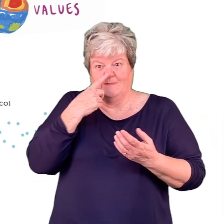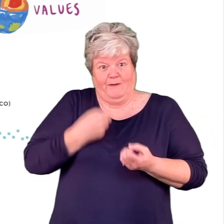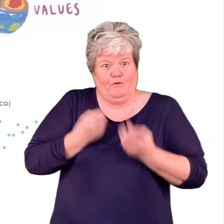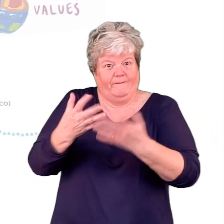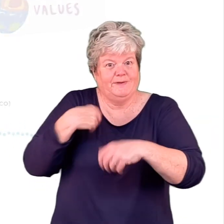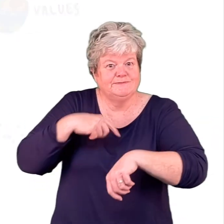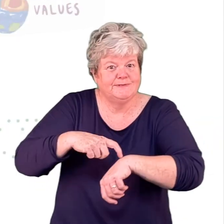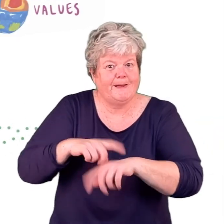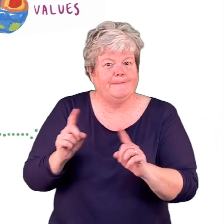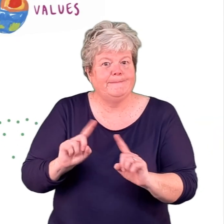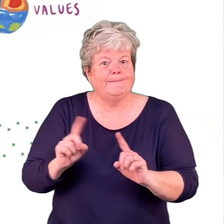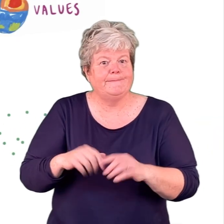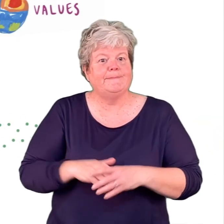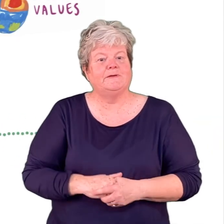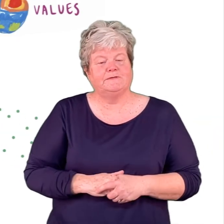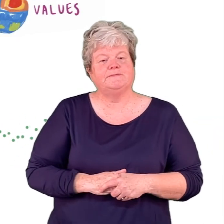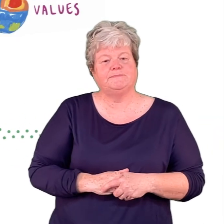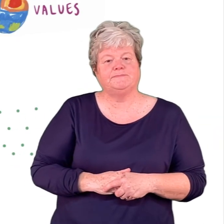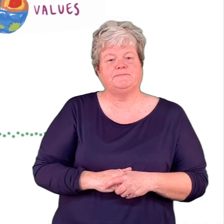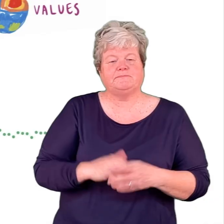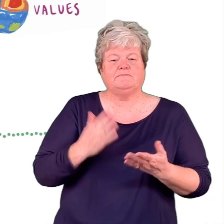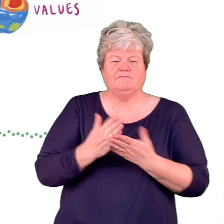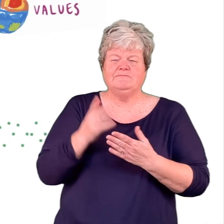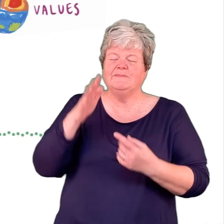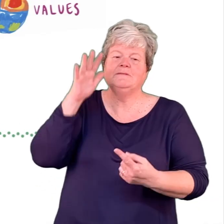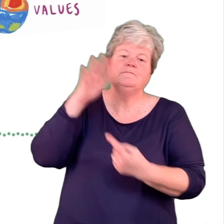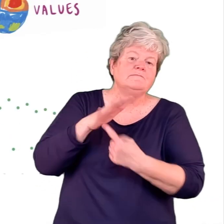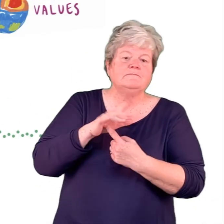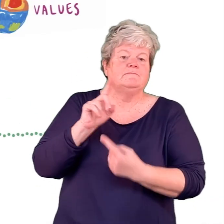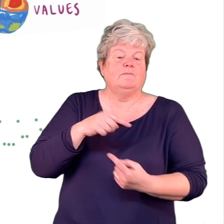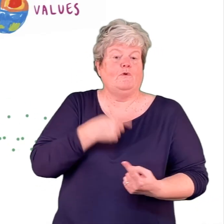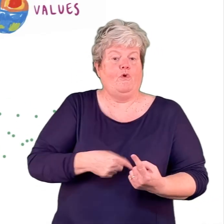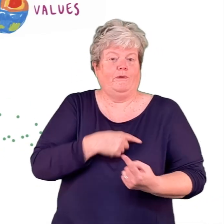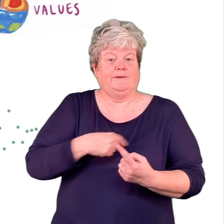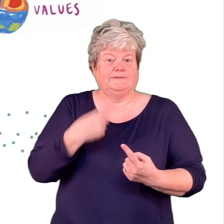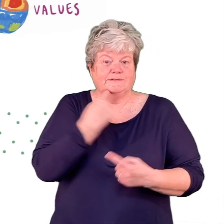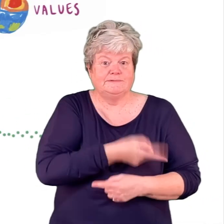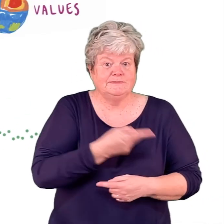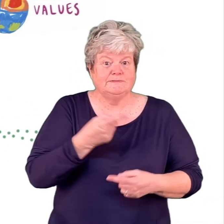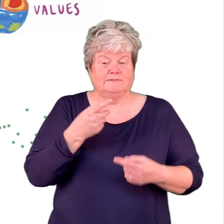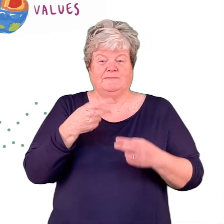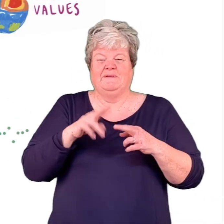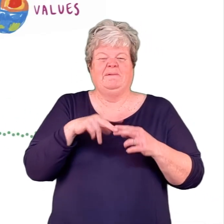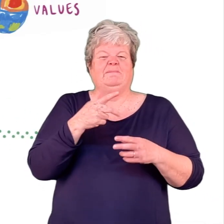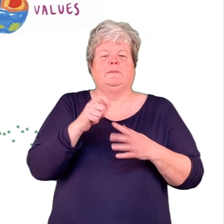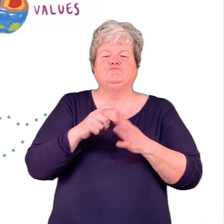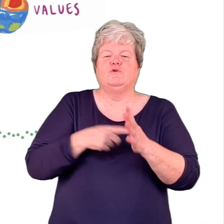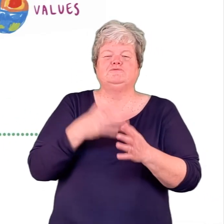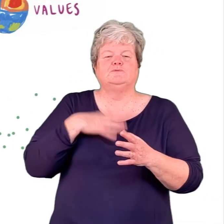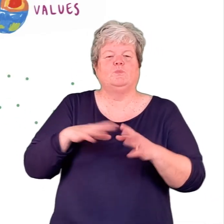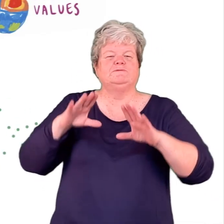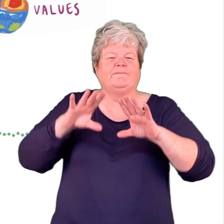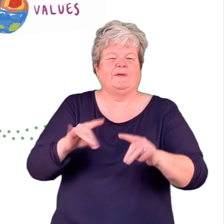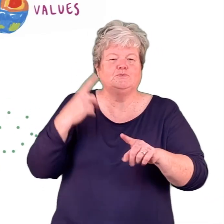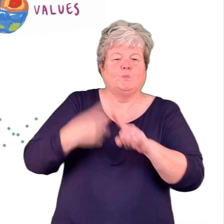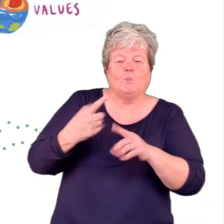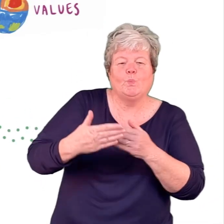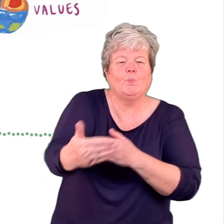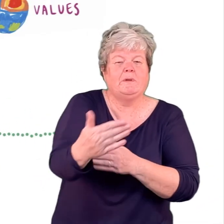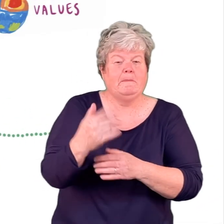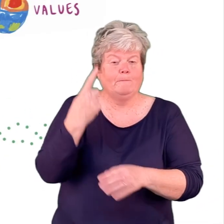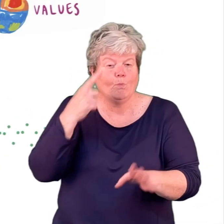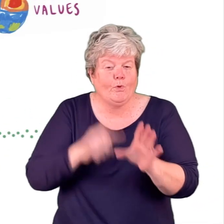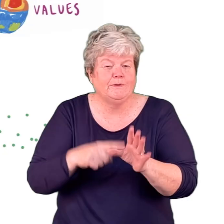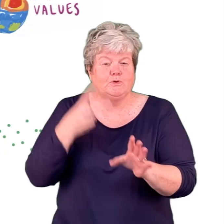can dedicate. It's just being honest about the scope of a project. If you know that you're not going to get results for a year or 2